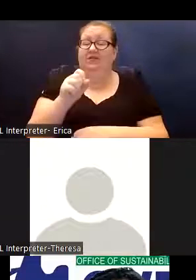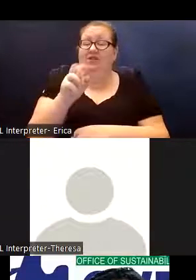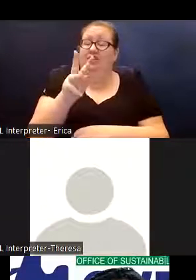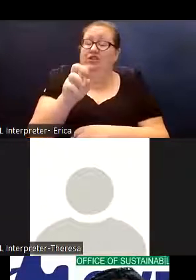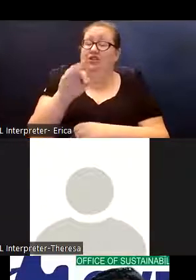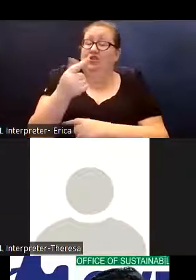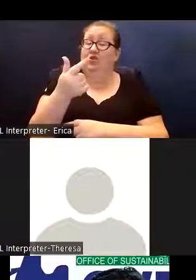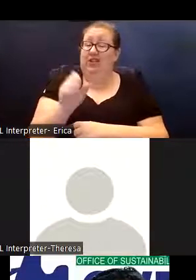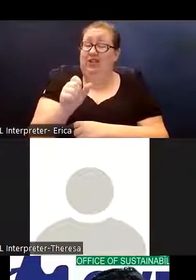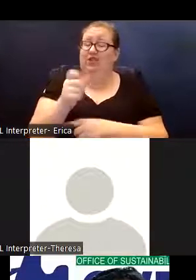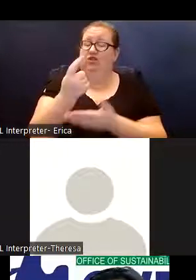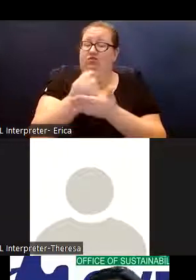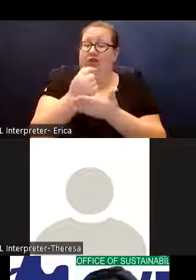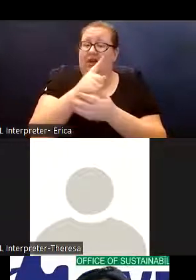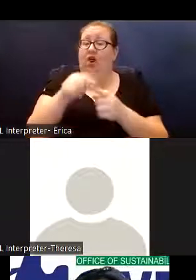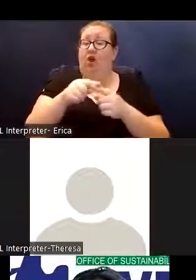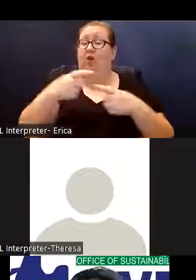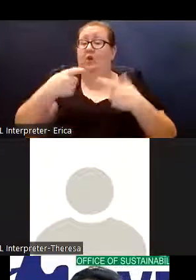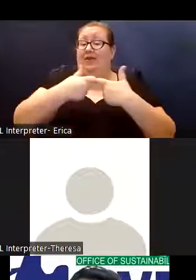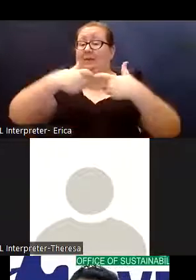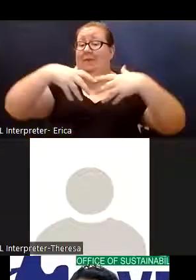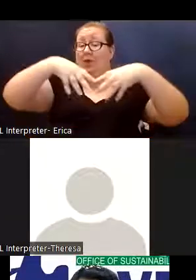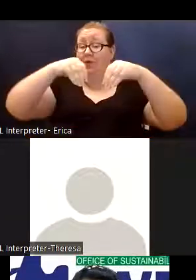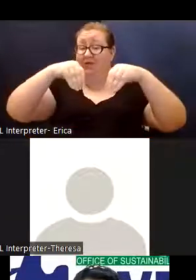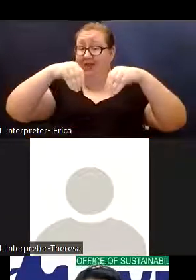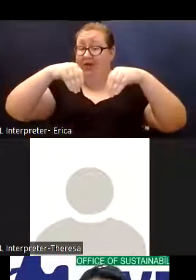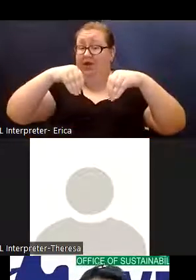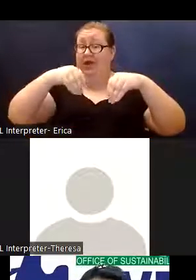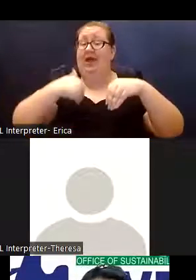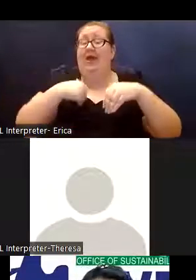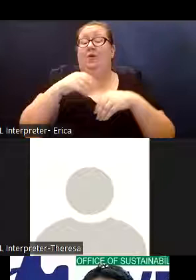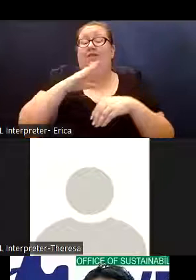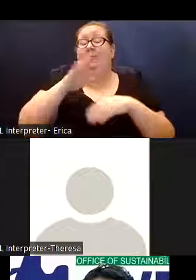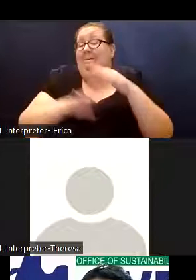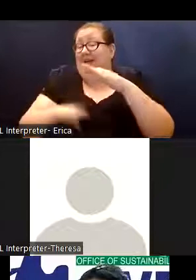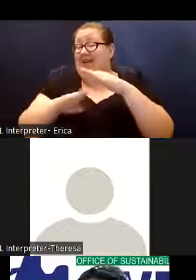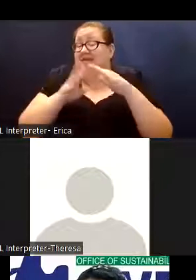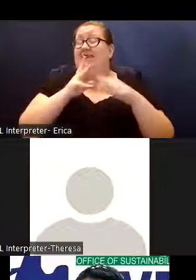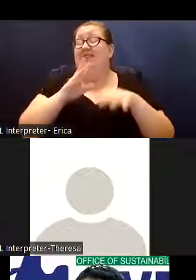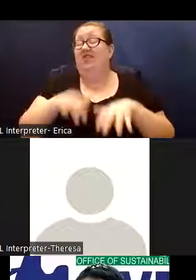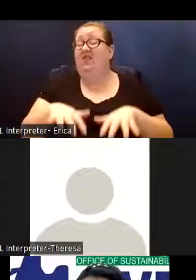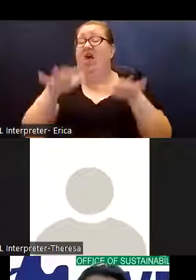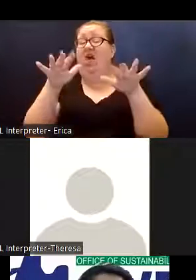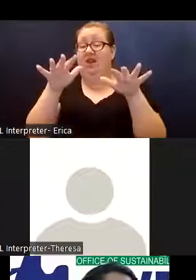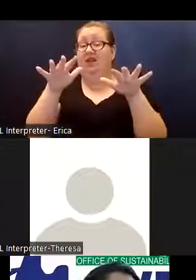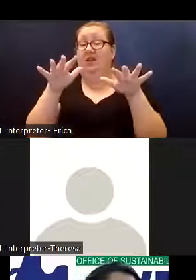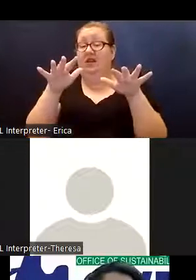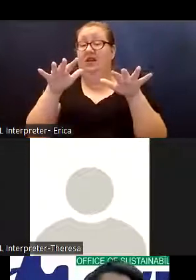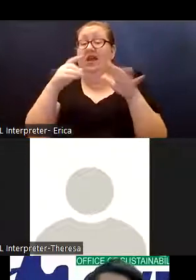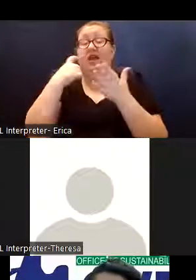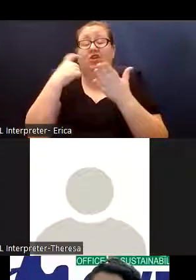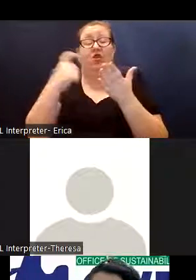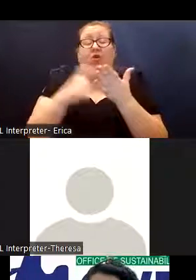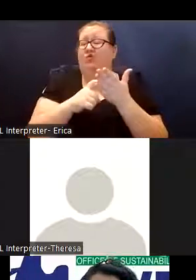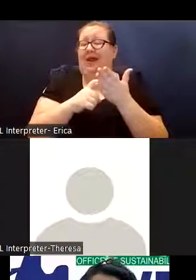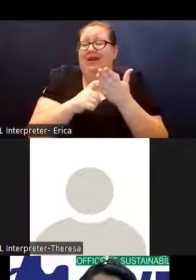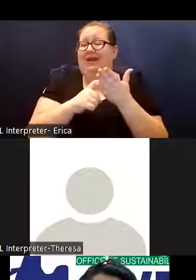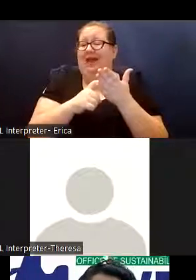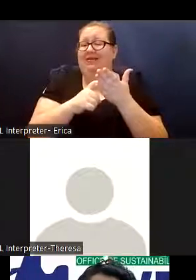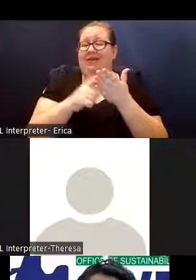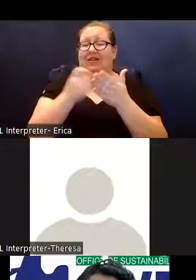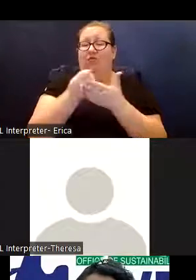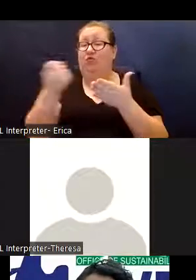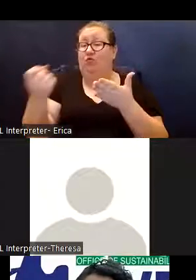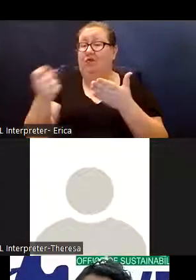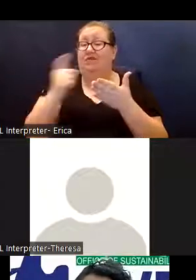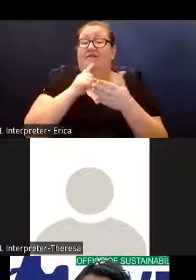treated when the power goes out. Even without a storm, we have basements that flood. So we recognize that the sources of flooding are even further